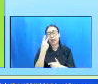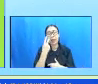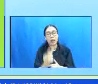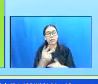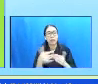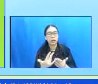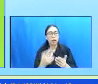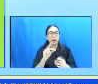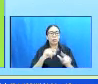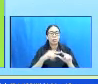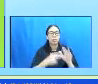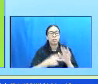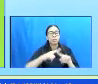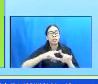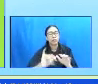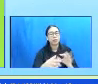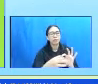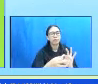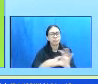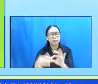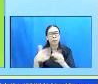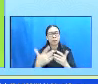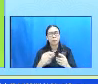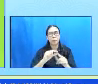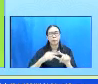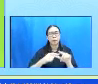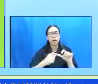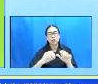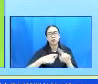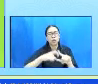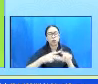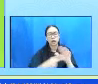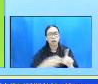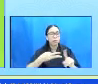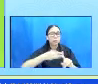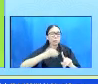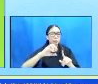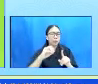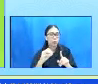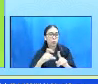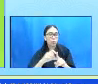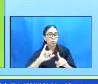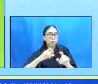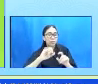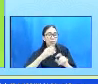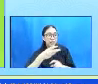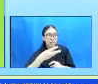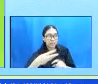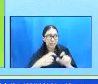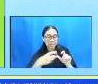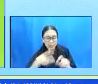the government of Indonesia to reduce greenhouse gas emissions, according to the research, at least by